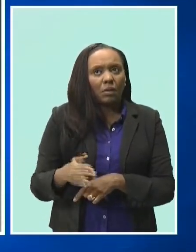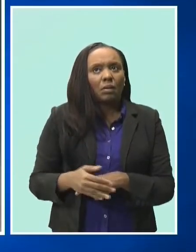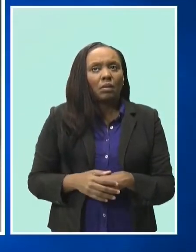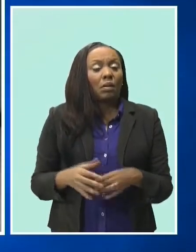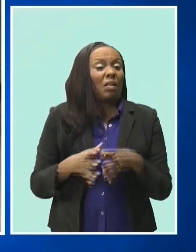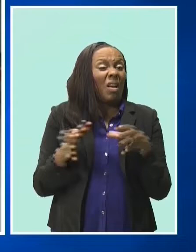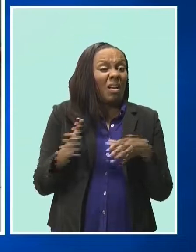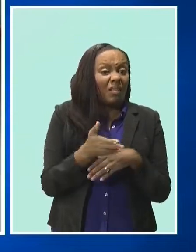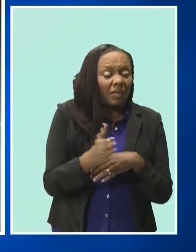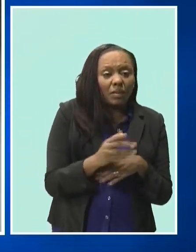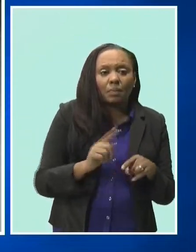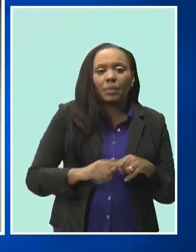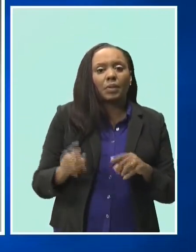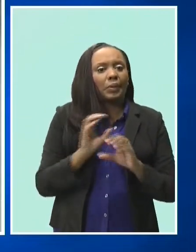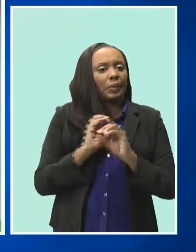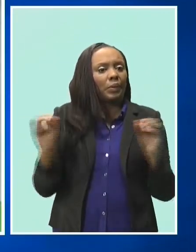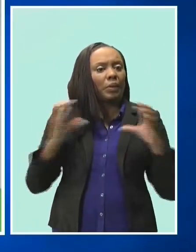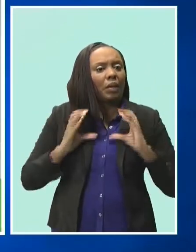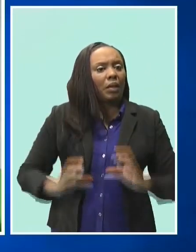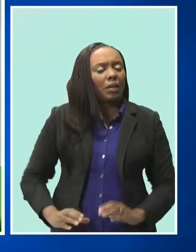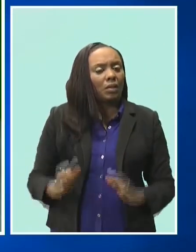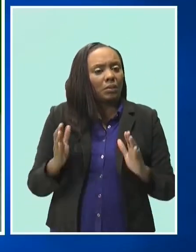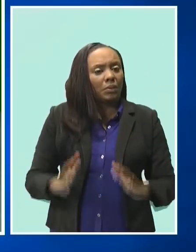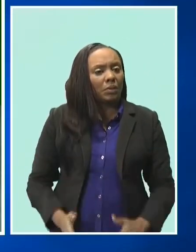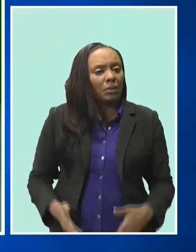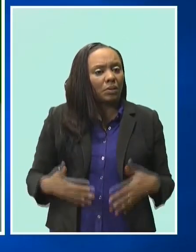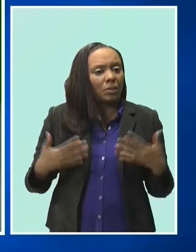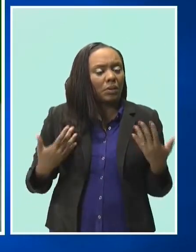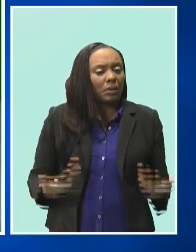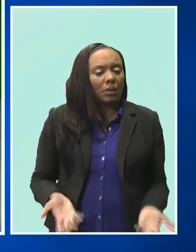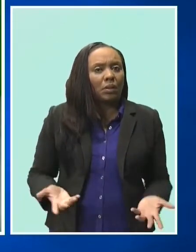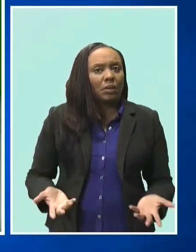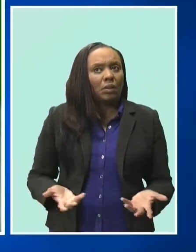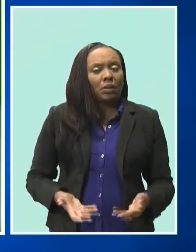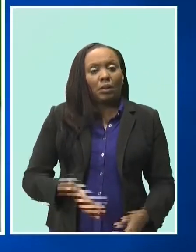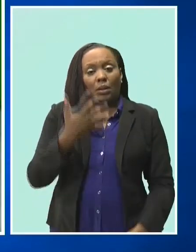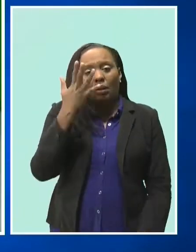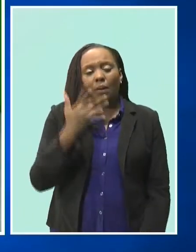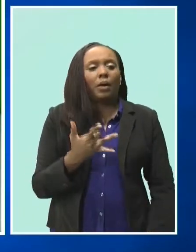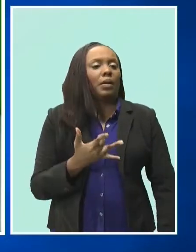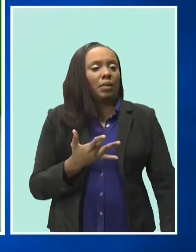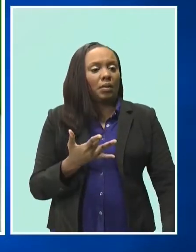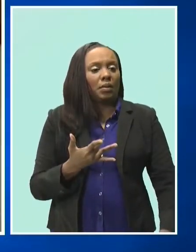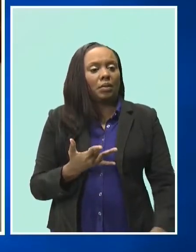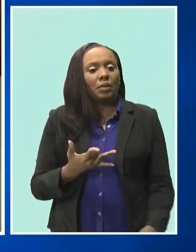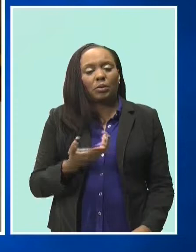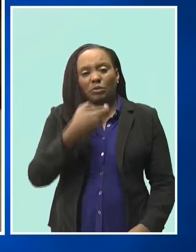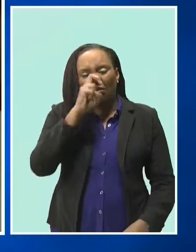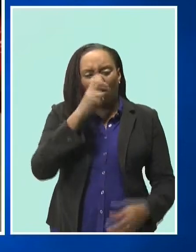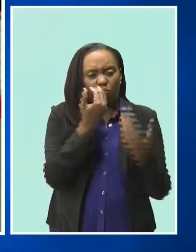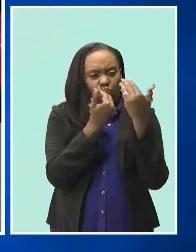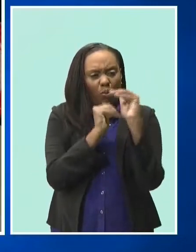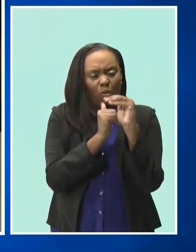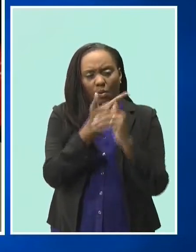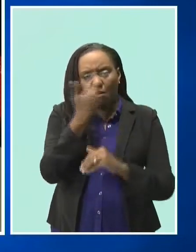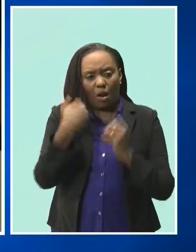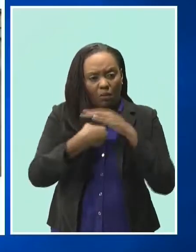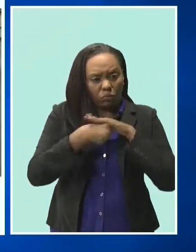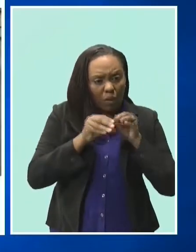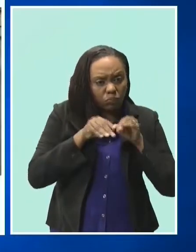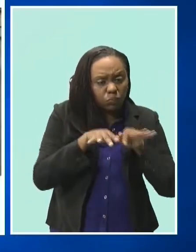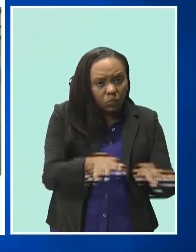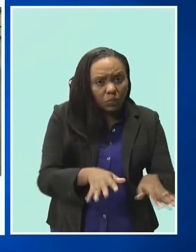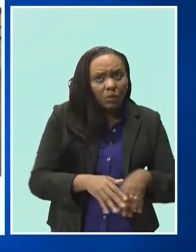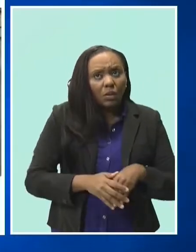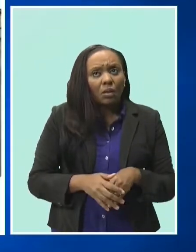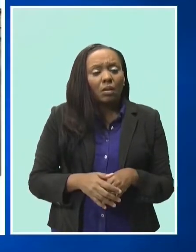no customers to be seen. Of course, this is in keeping with the current restrictions in place due to COVID-19 for the